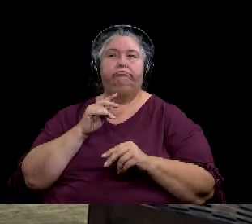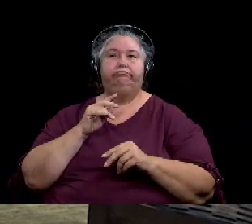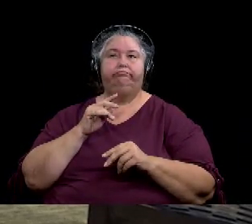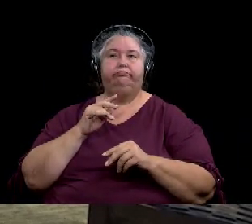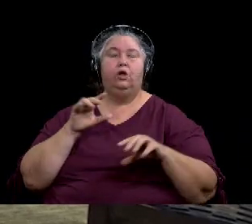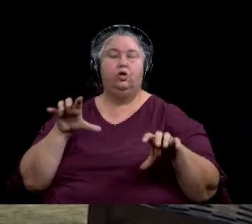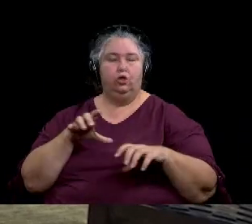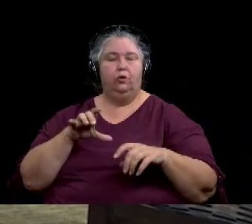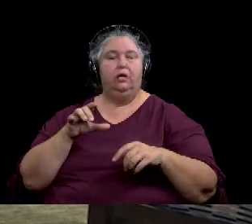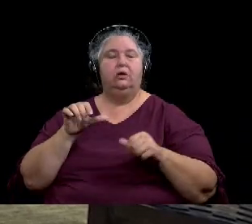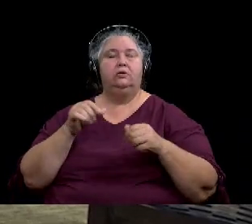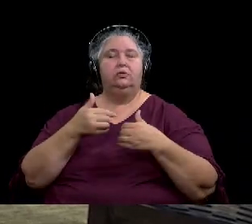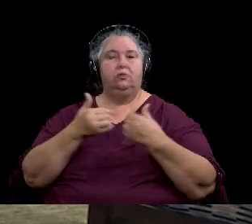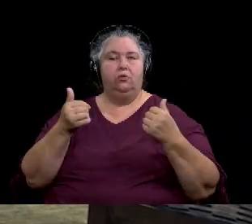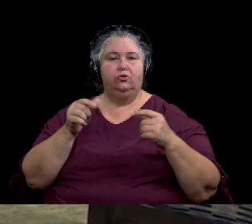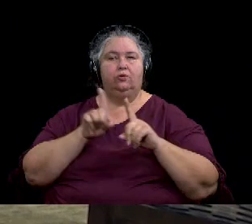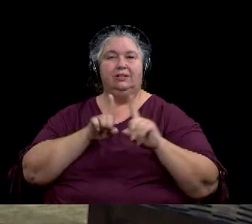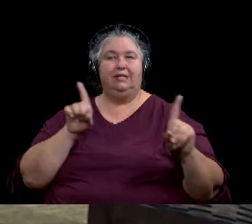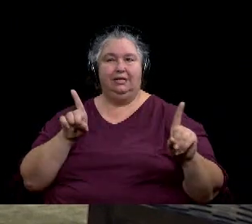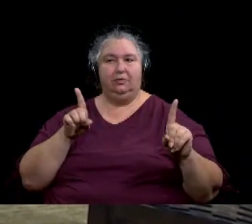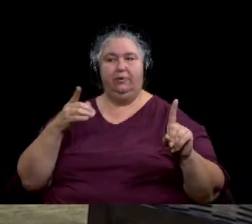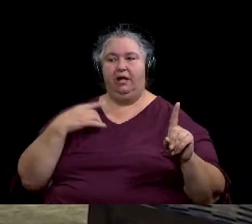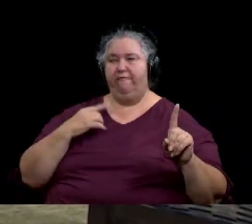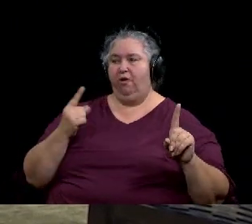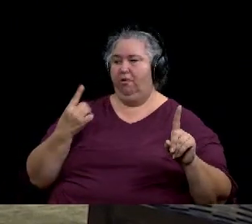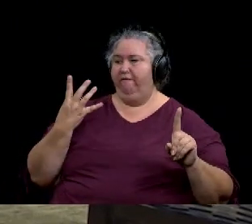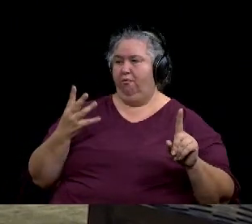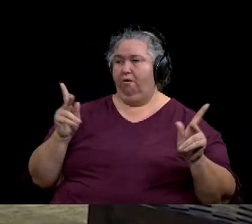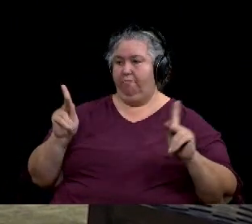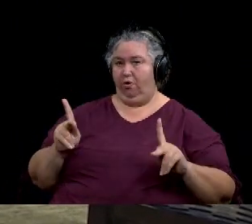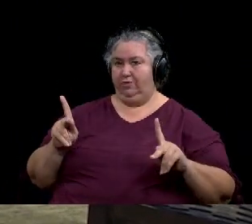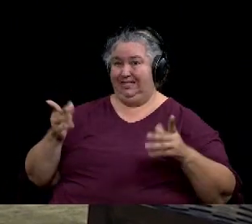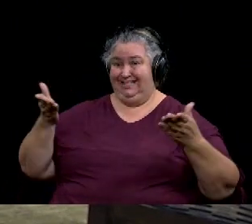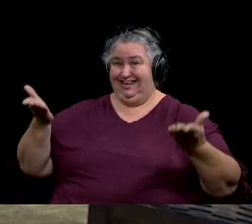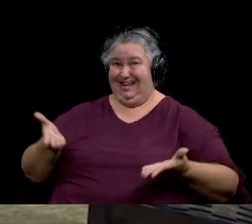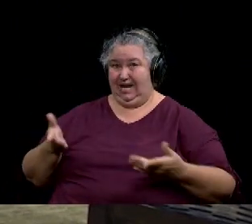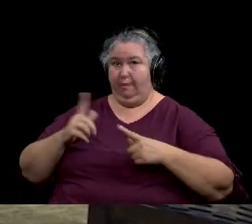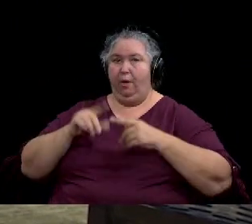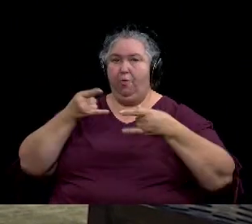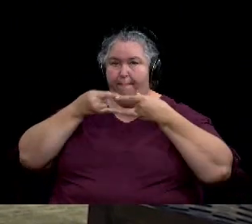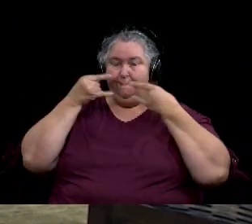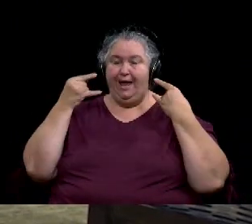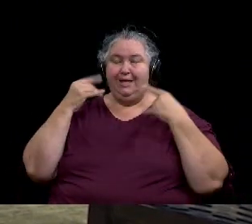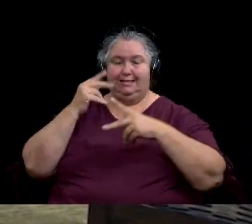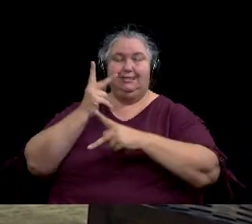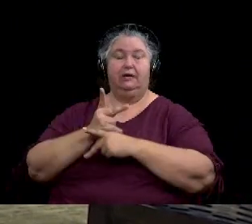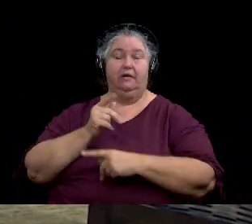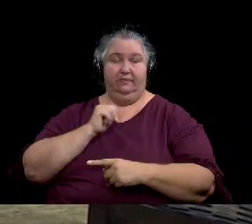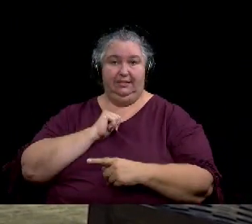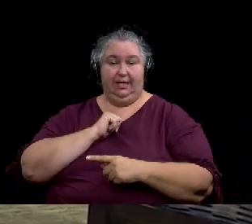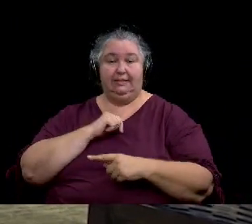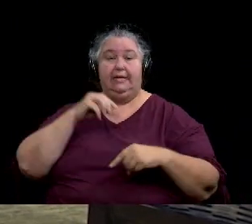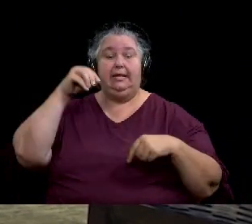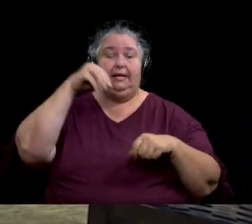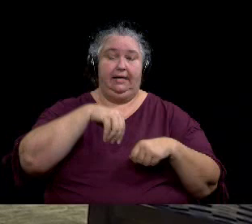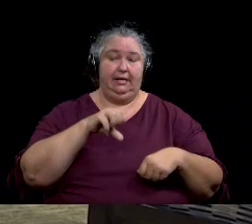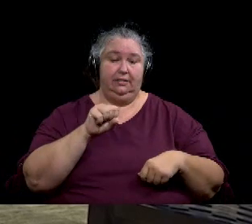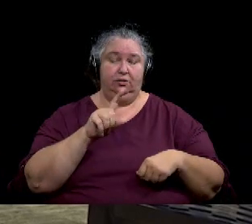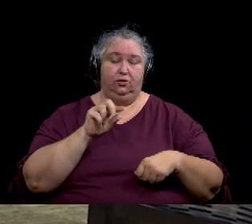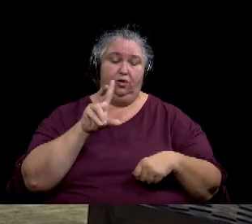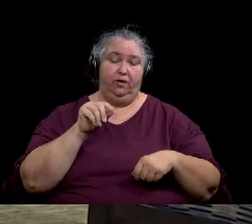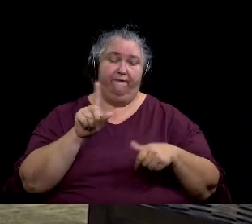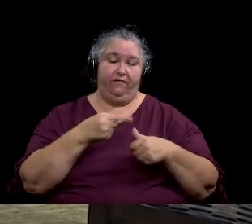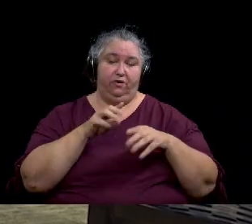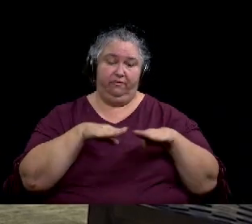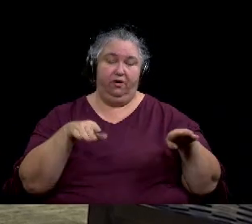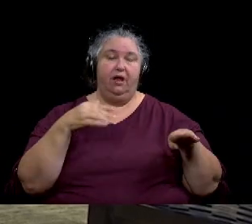room, third floor conference room. We have only 4 persons, but we're all masked up and taking care of ourselves. Down in our studio on the first floor of City Hall, we do